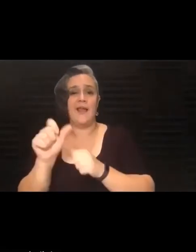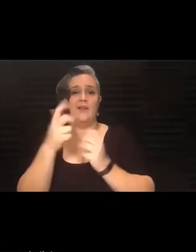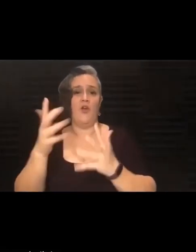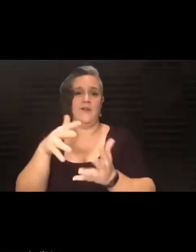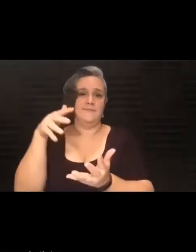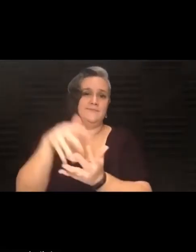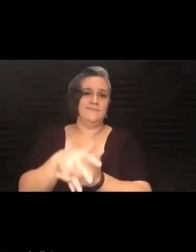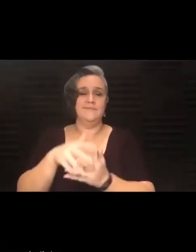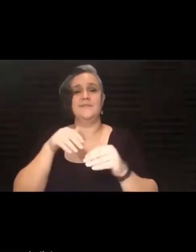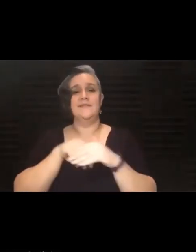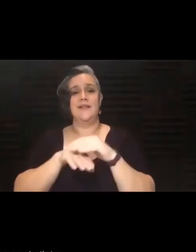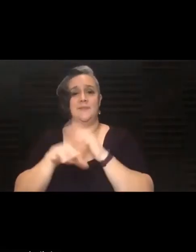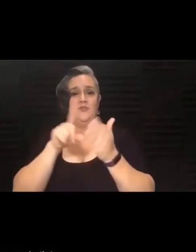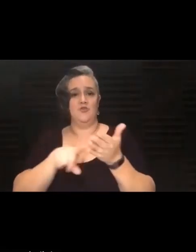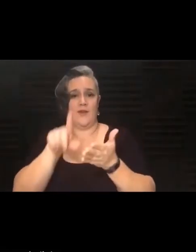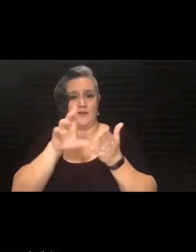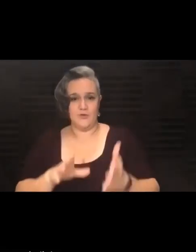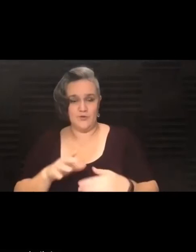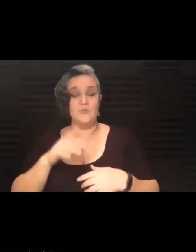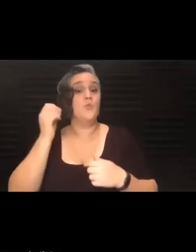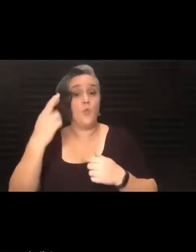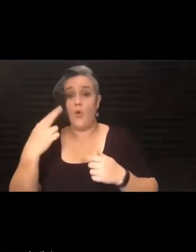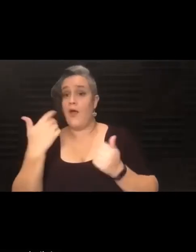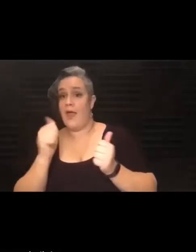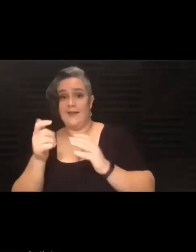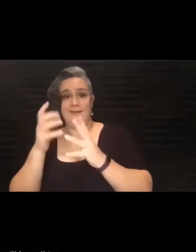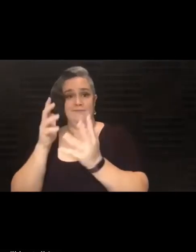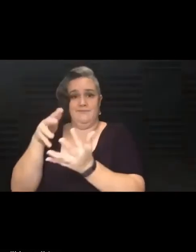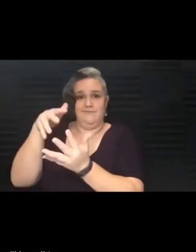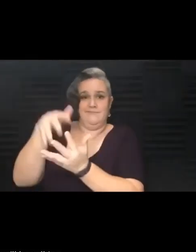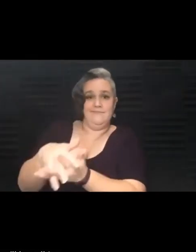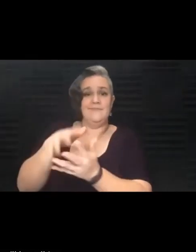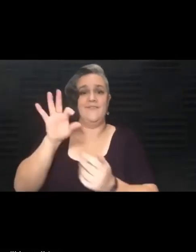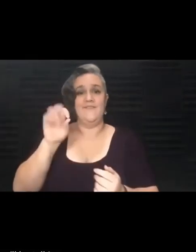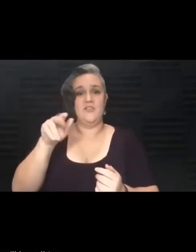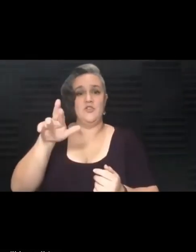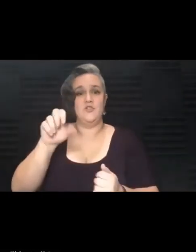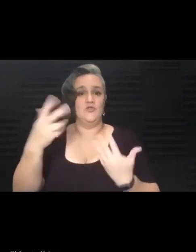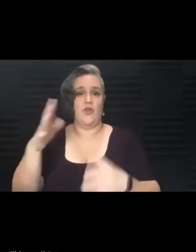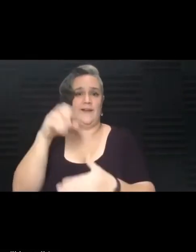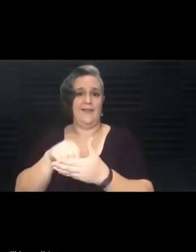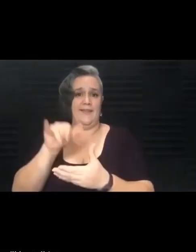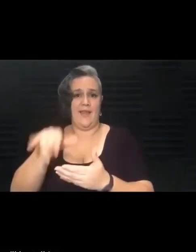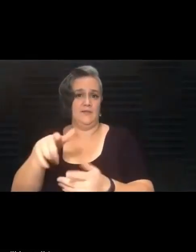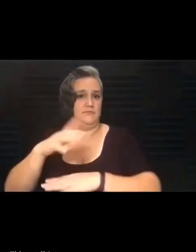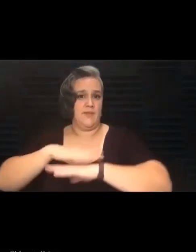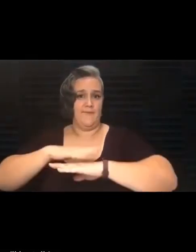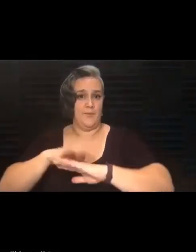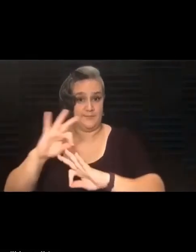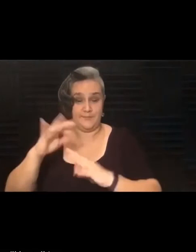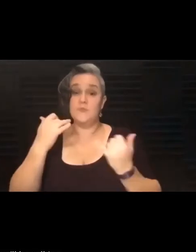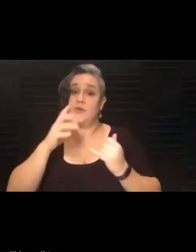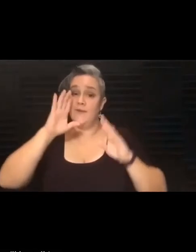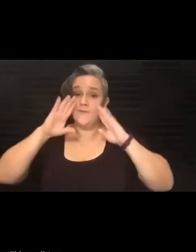accessibility checkers or built-in accessibility features of whatever platform you're using. Again, today we'll be talking about Microsoft